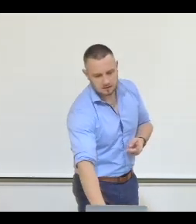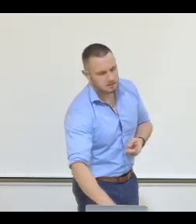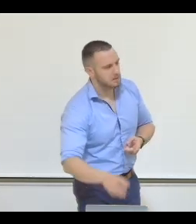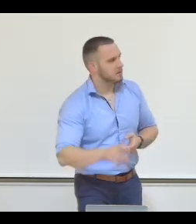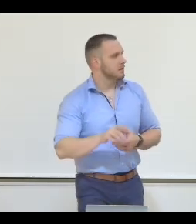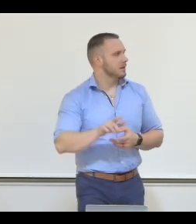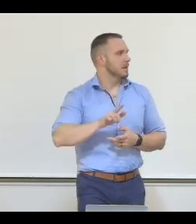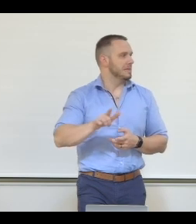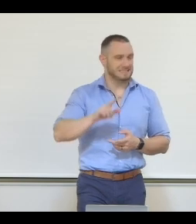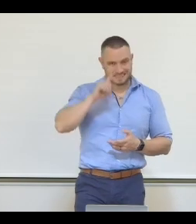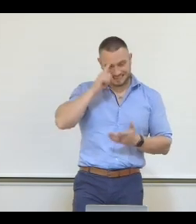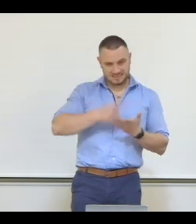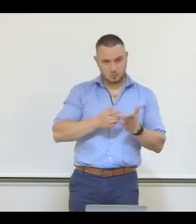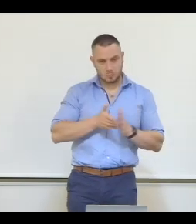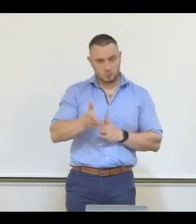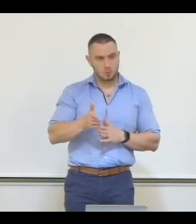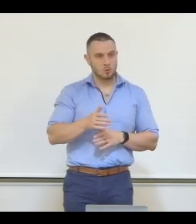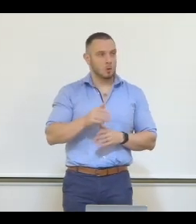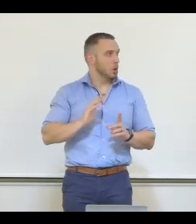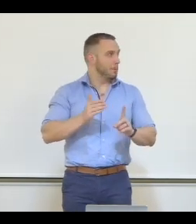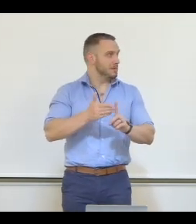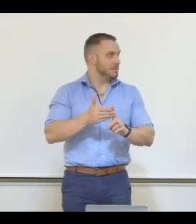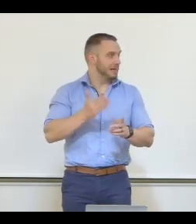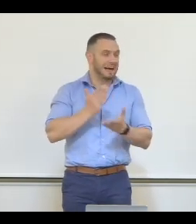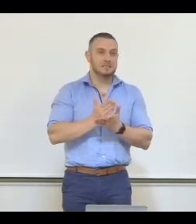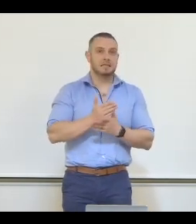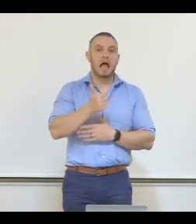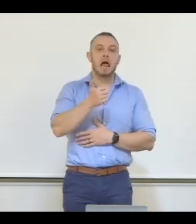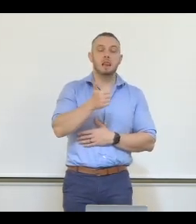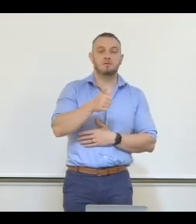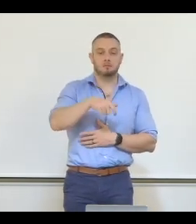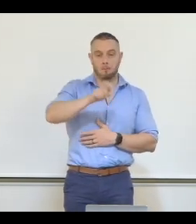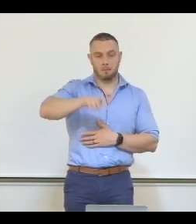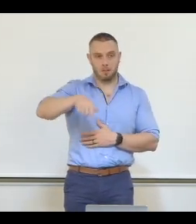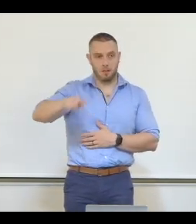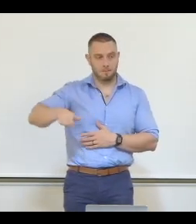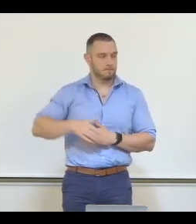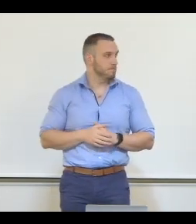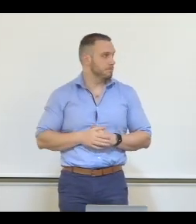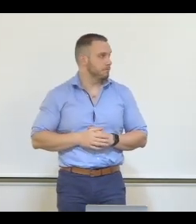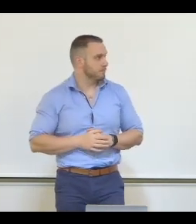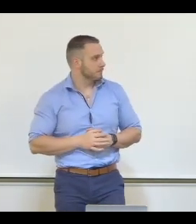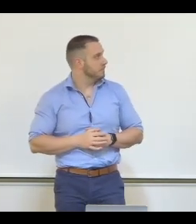assigned to a mission. Here, 11 candidates, if I'm counting well,